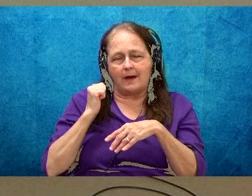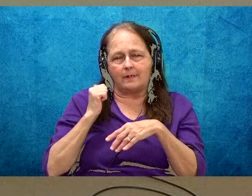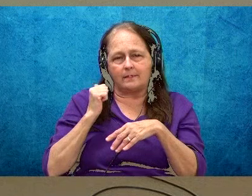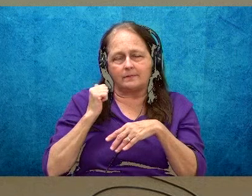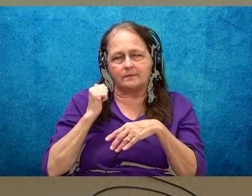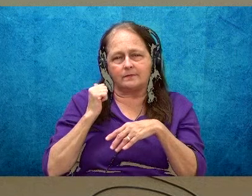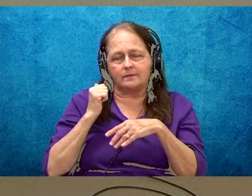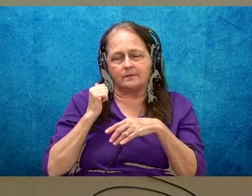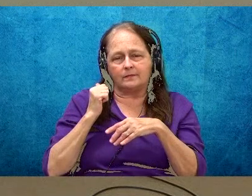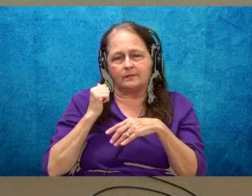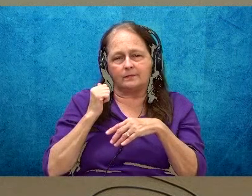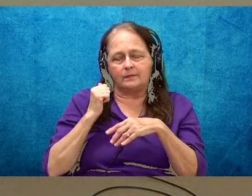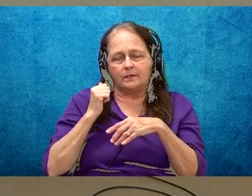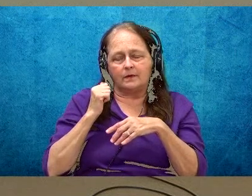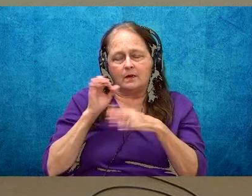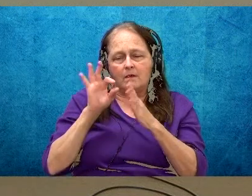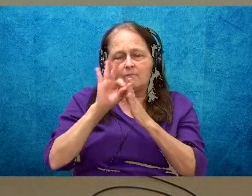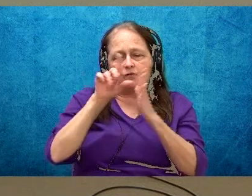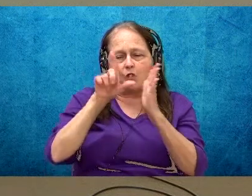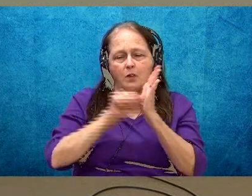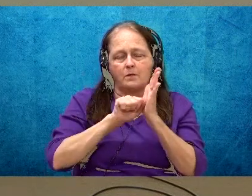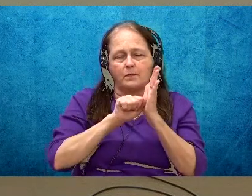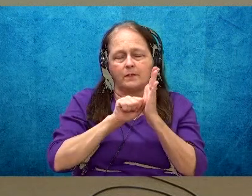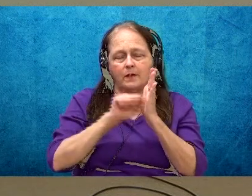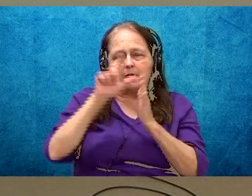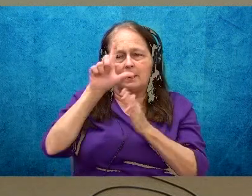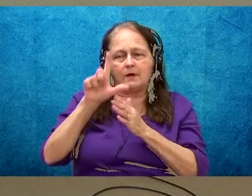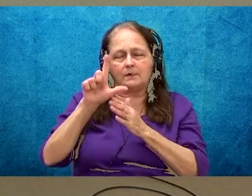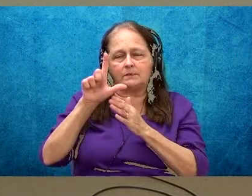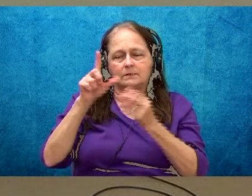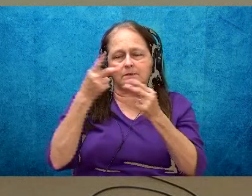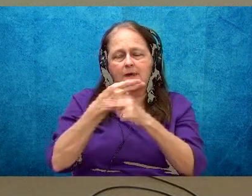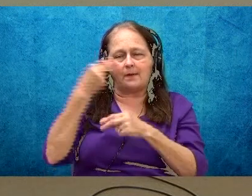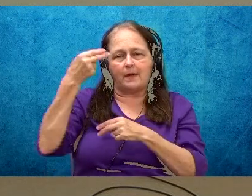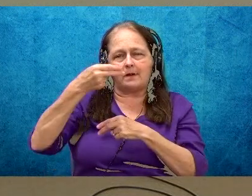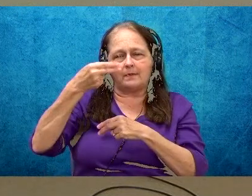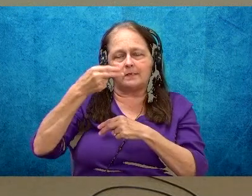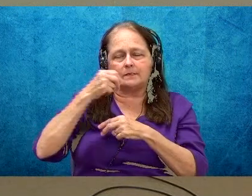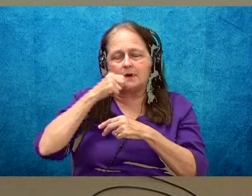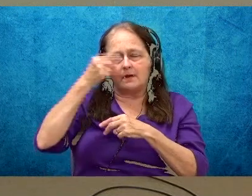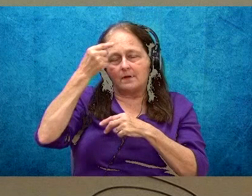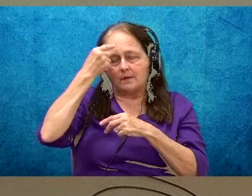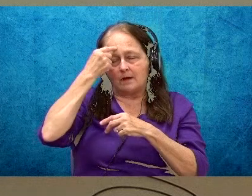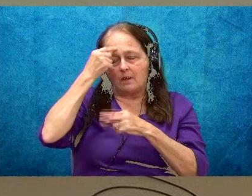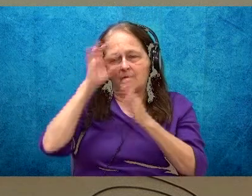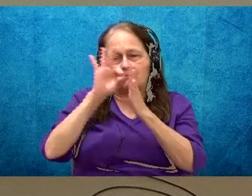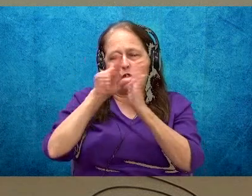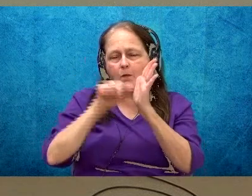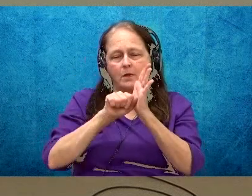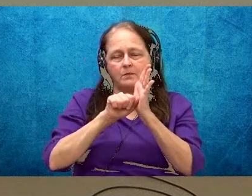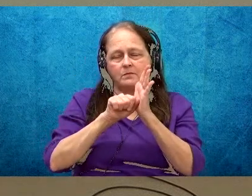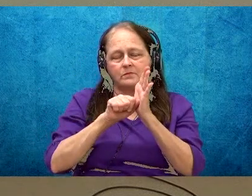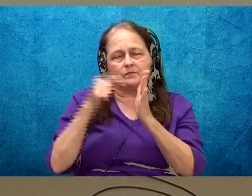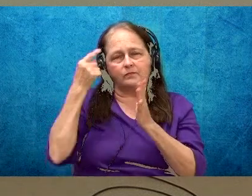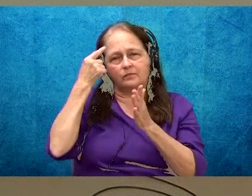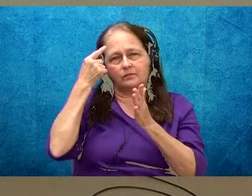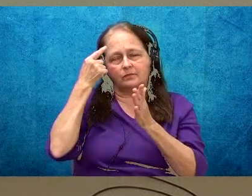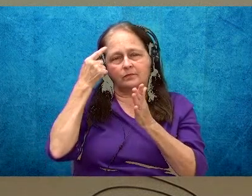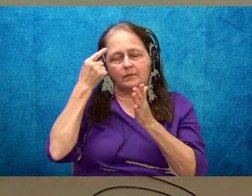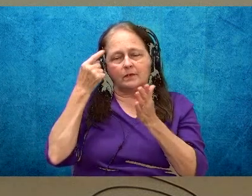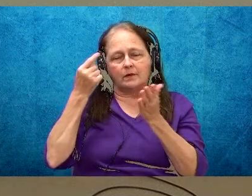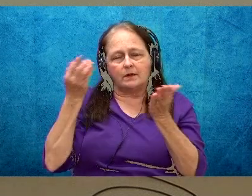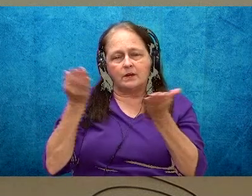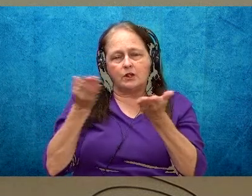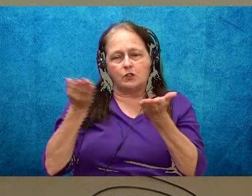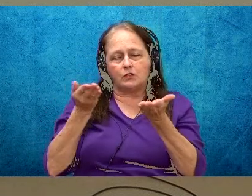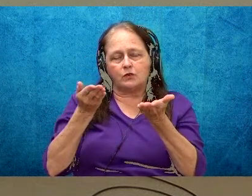back. So our formula says length times height, but don't even think about it as formula. Think of it as